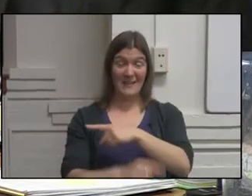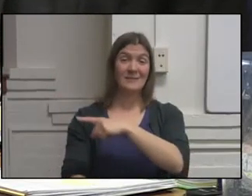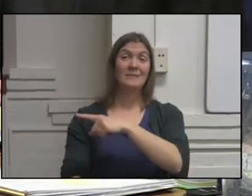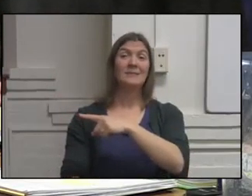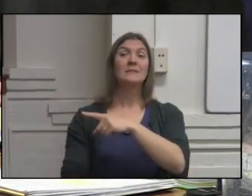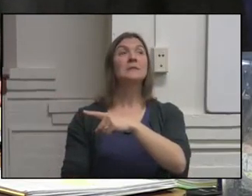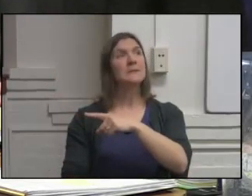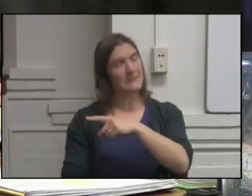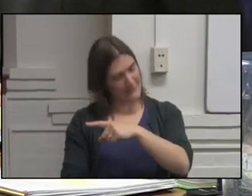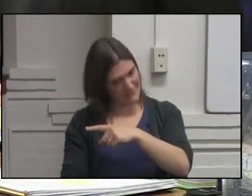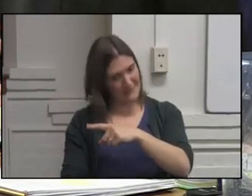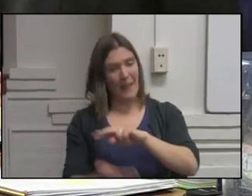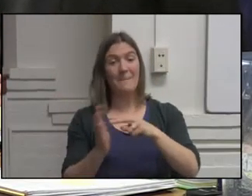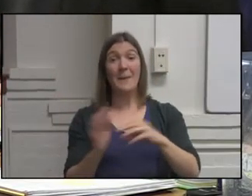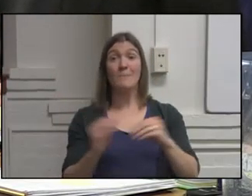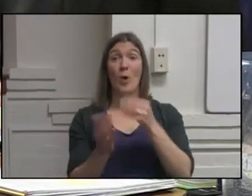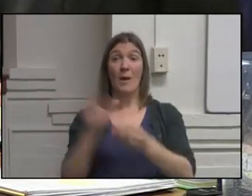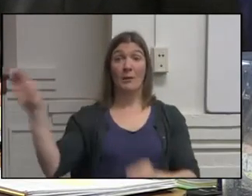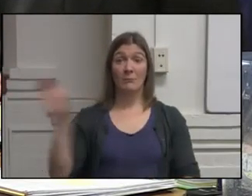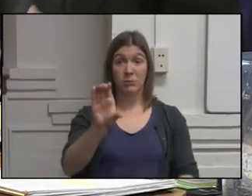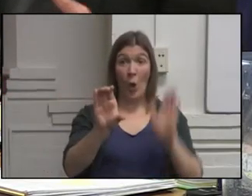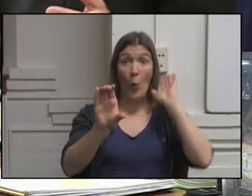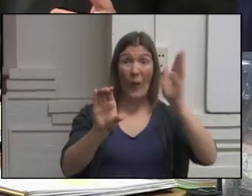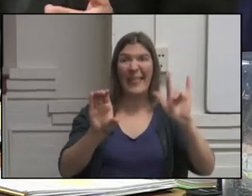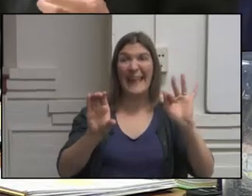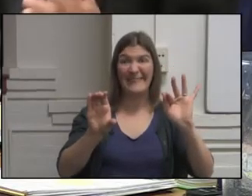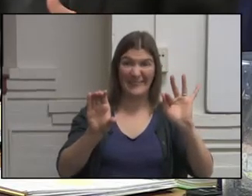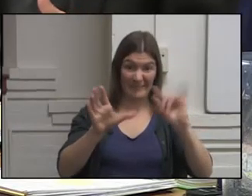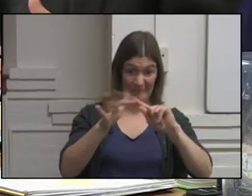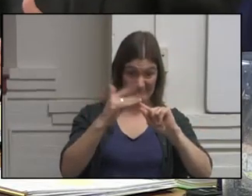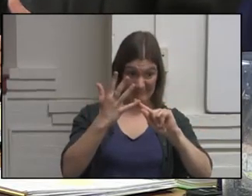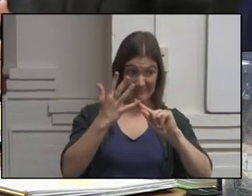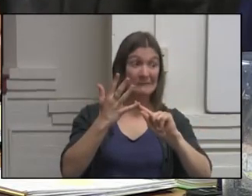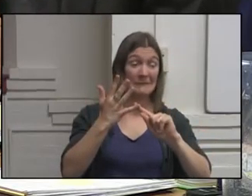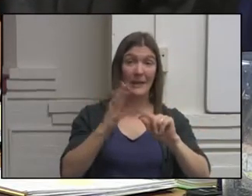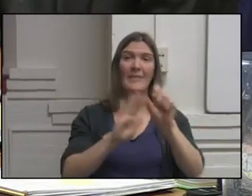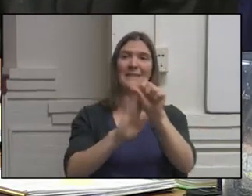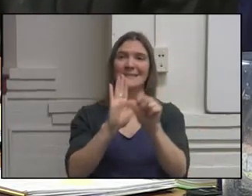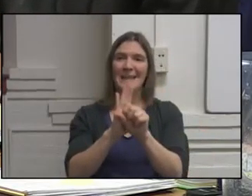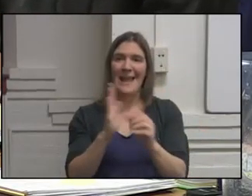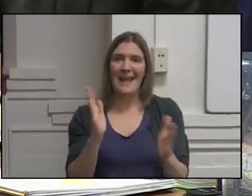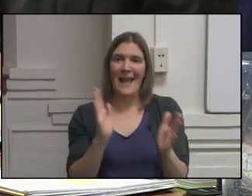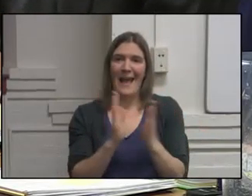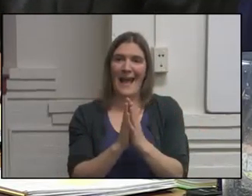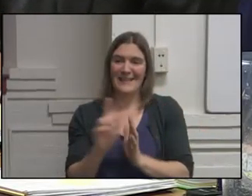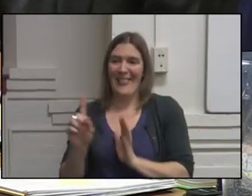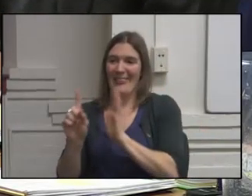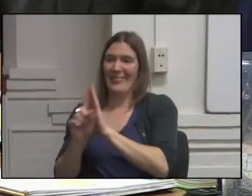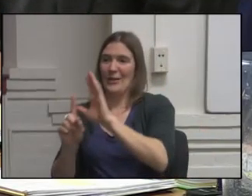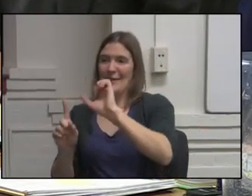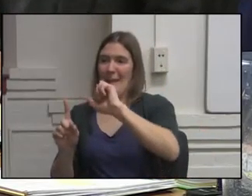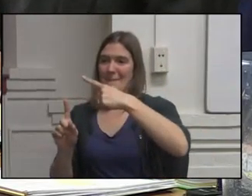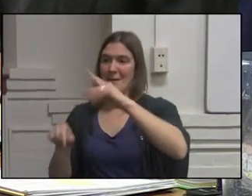the likely additional state funds that will be provided to the project, the state wanted to use their environmental consultant rather